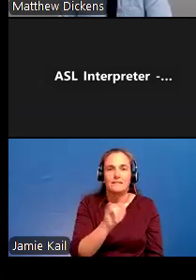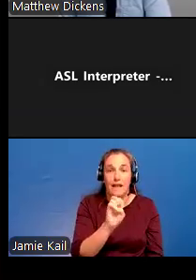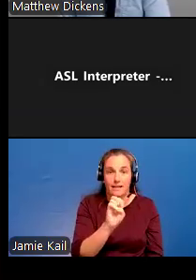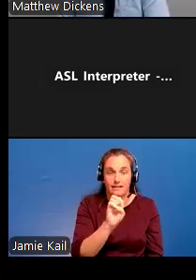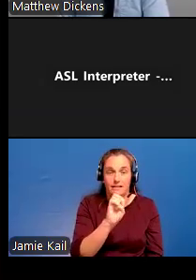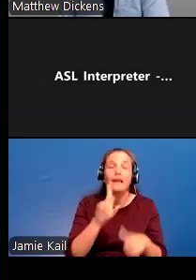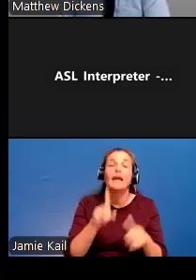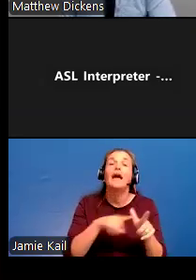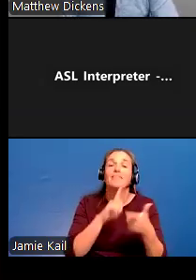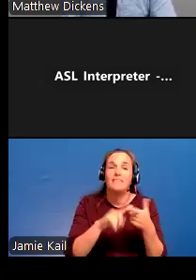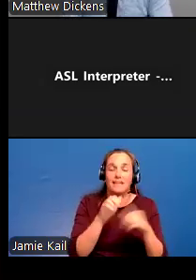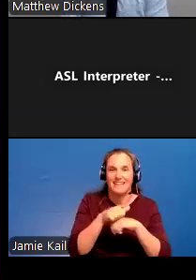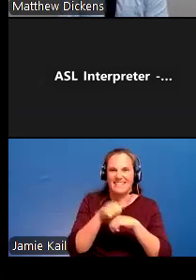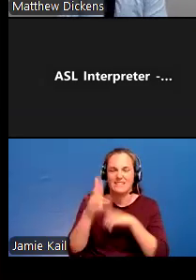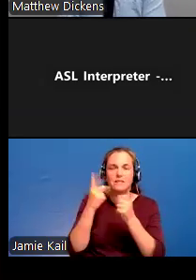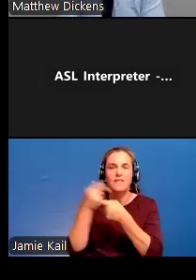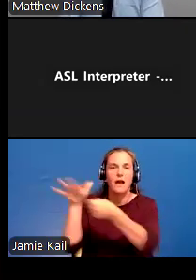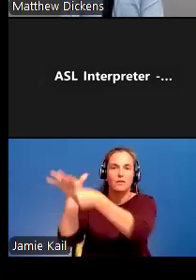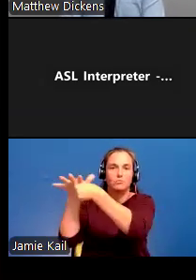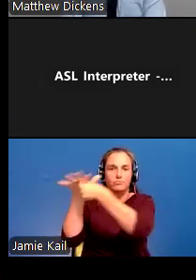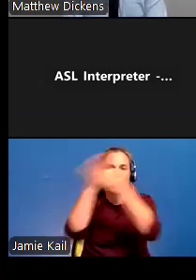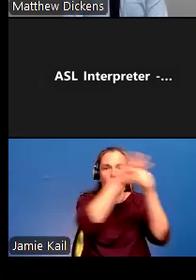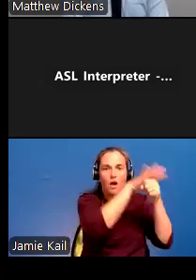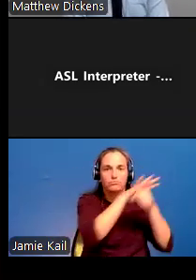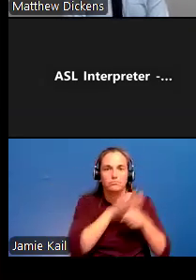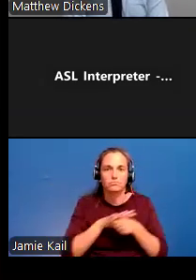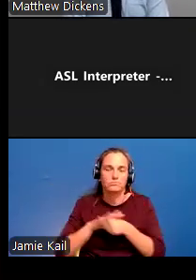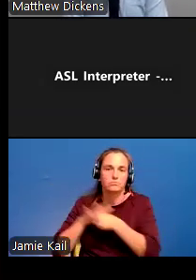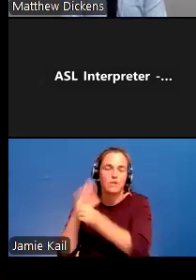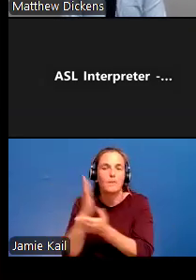of the state where the person is located. And